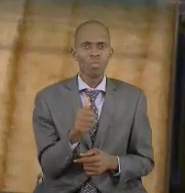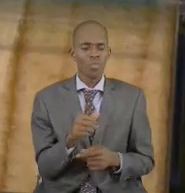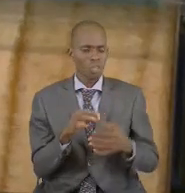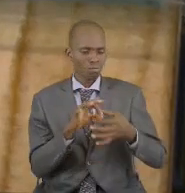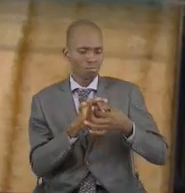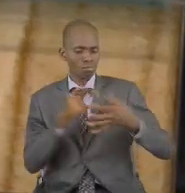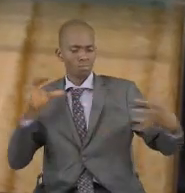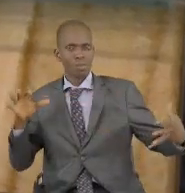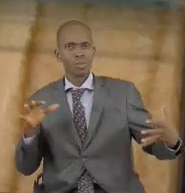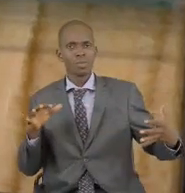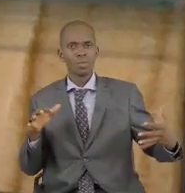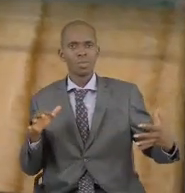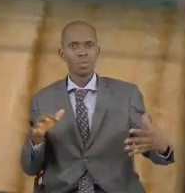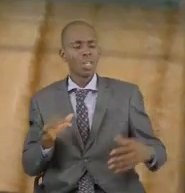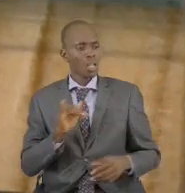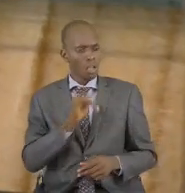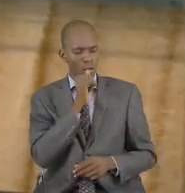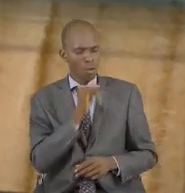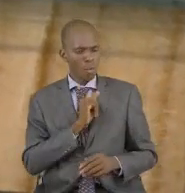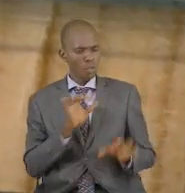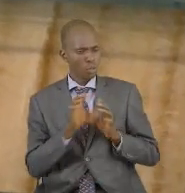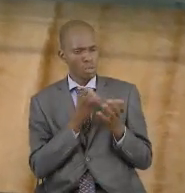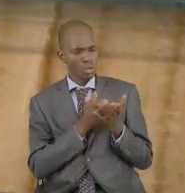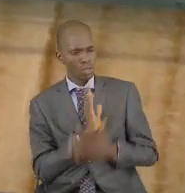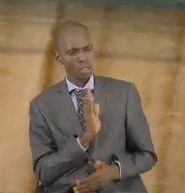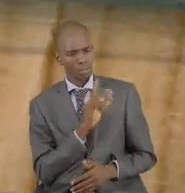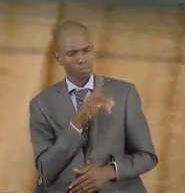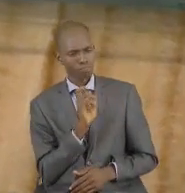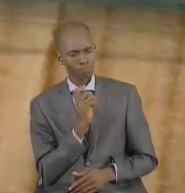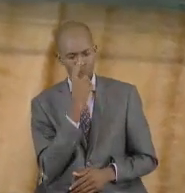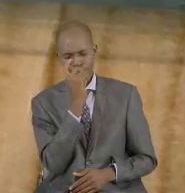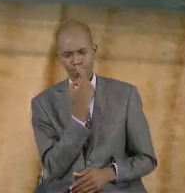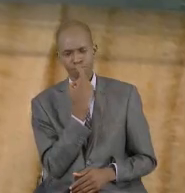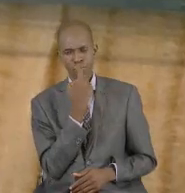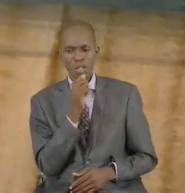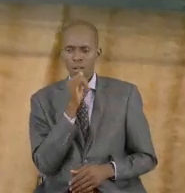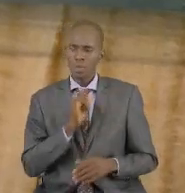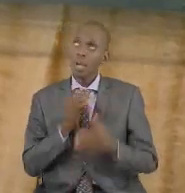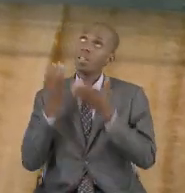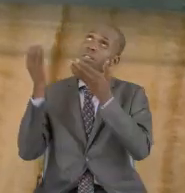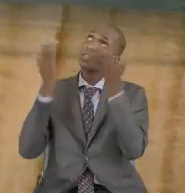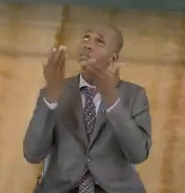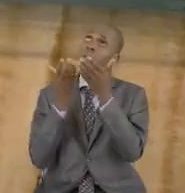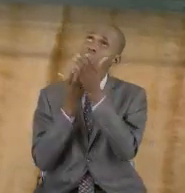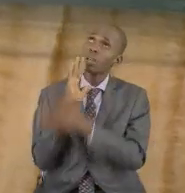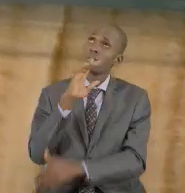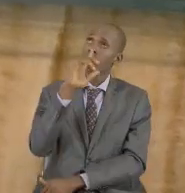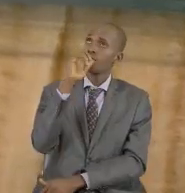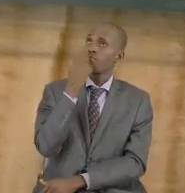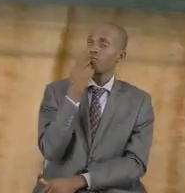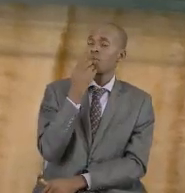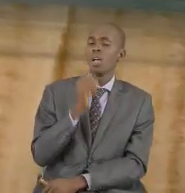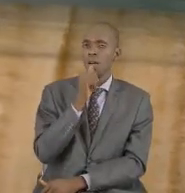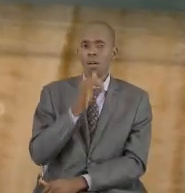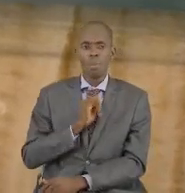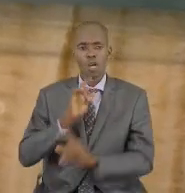Am I doing right? Am I serving right? Am I going the right